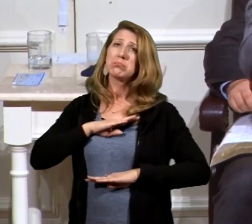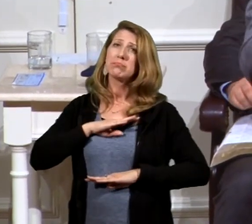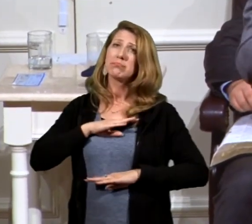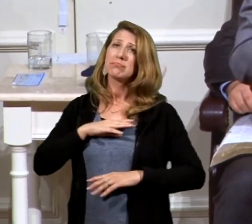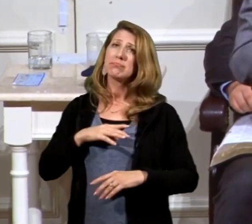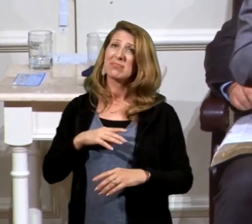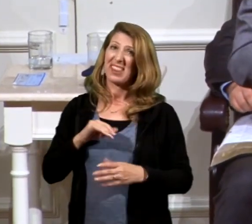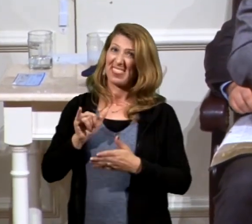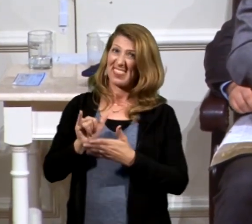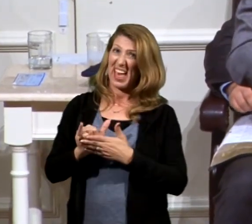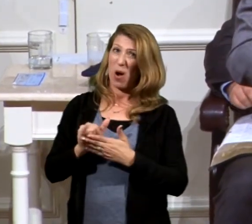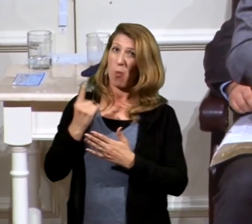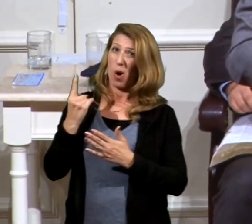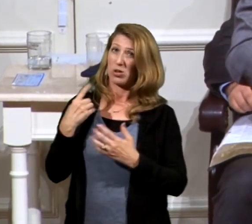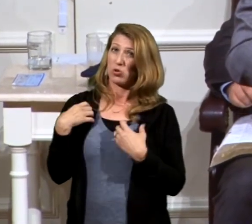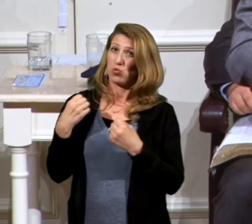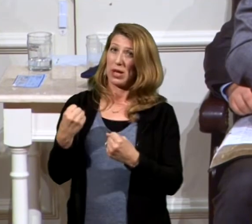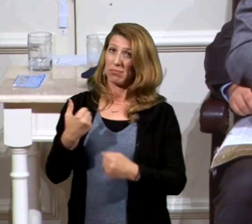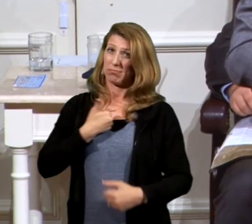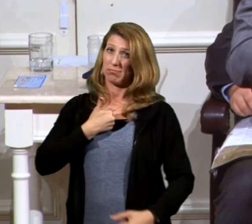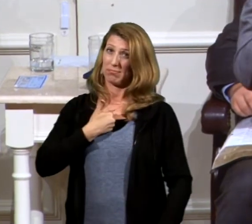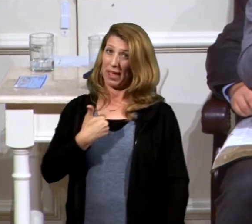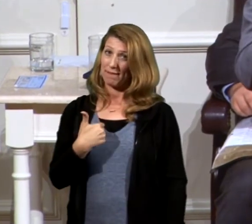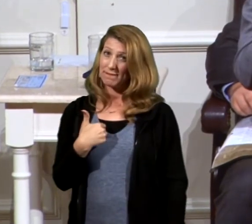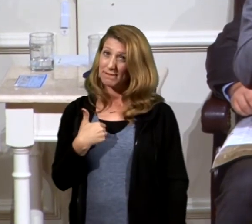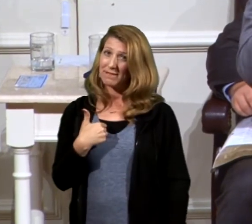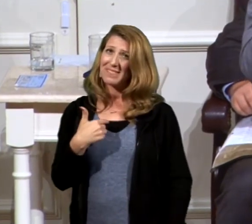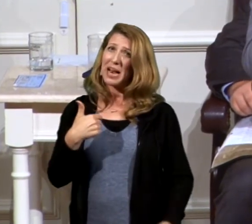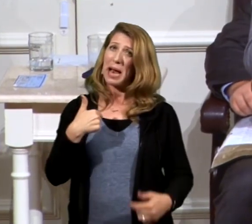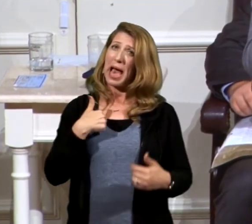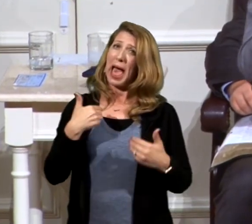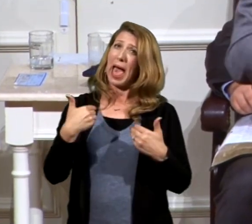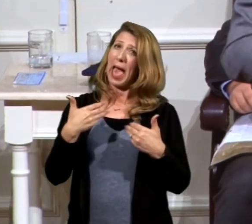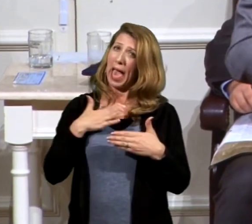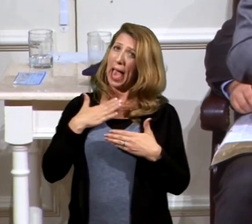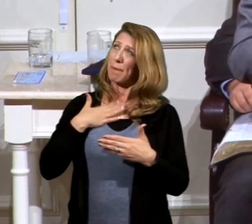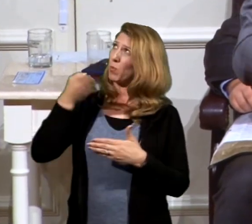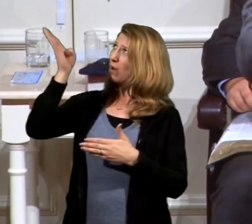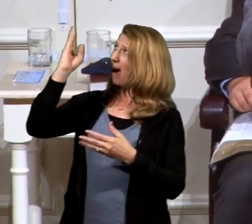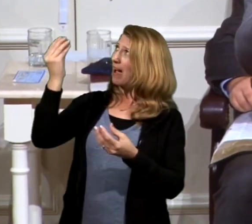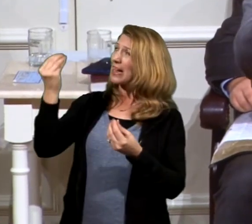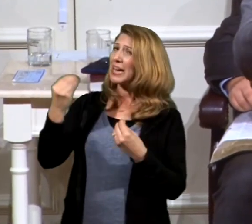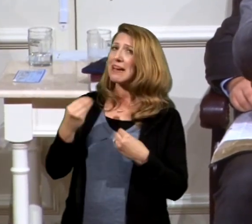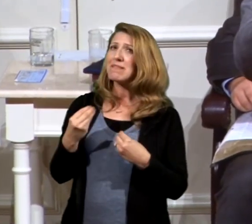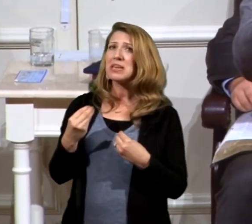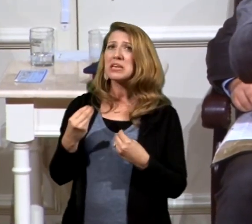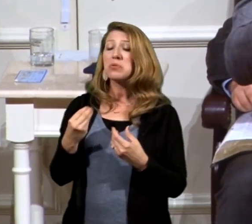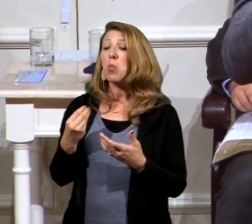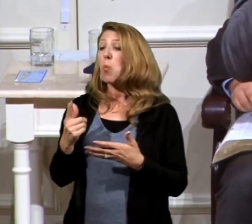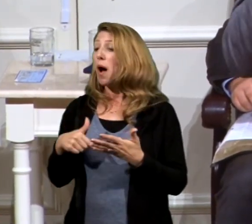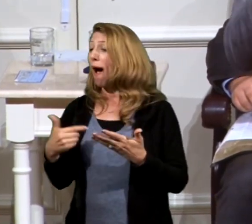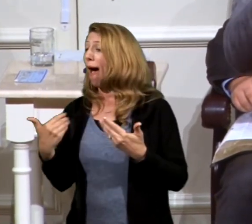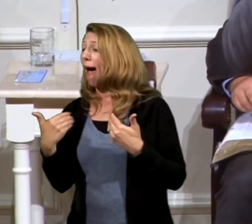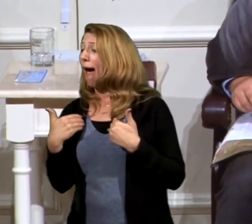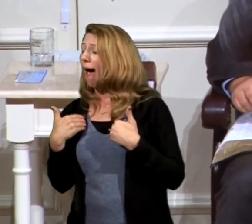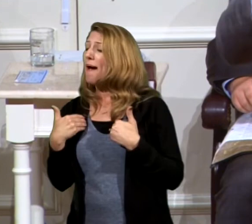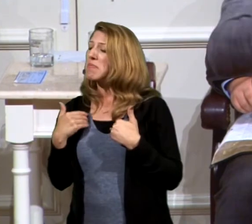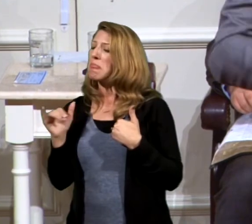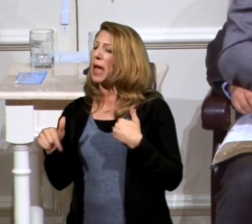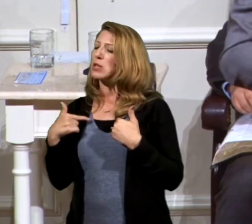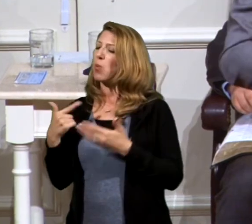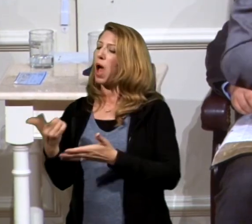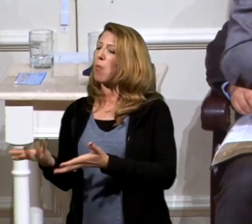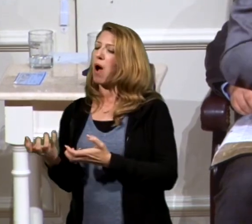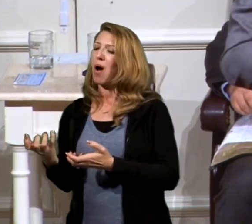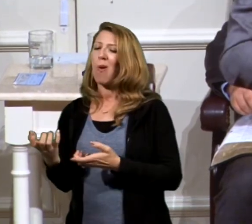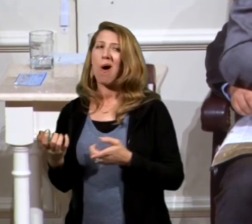of my strong attributes? Am I happy with what God's given me? Do I want what I have, or do I'm always wanting what I don't